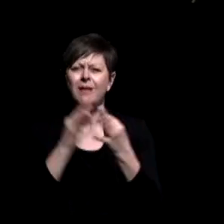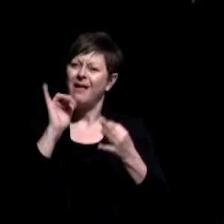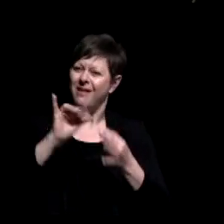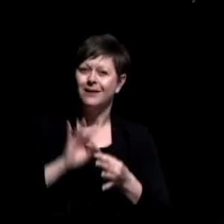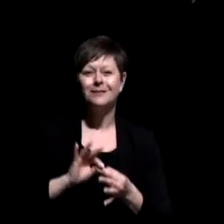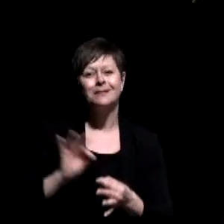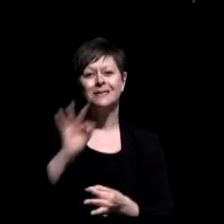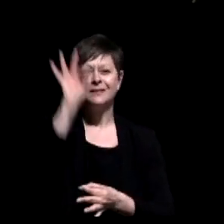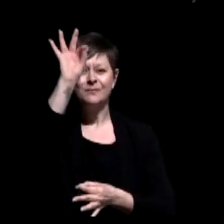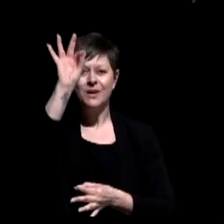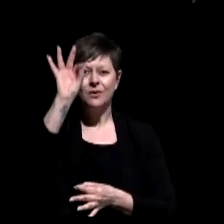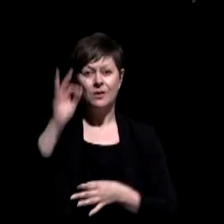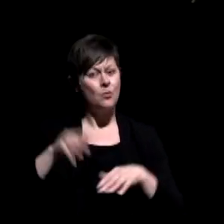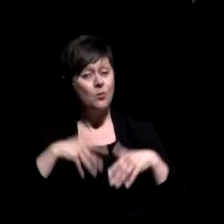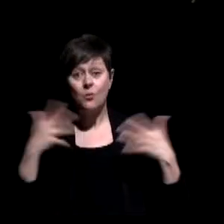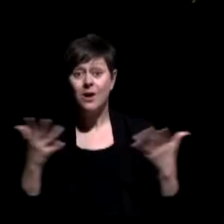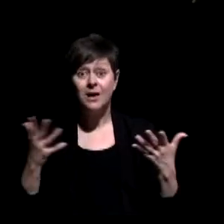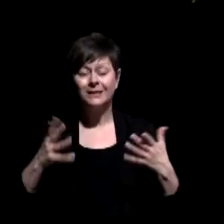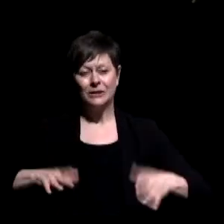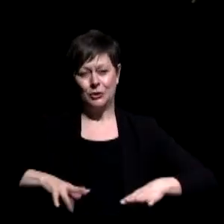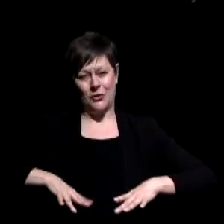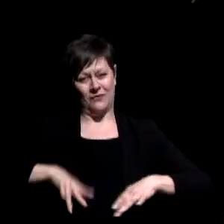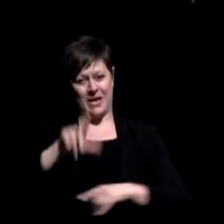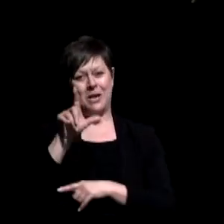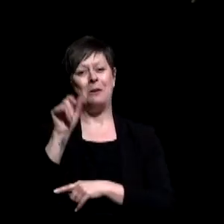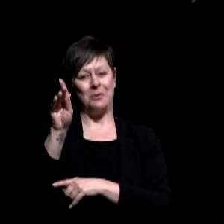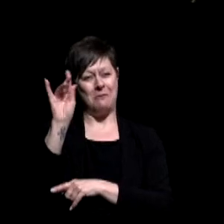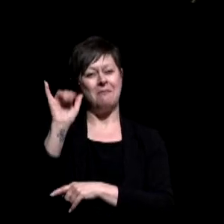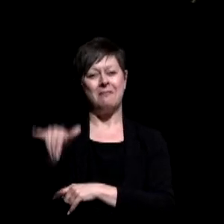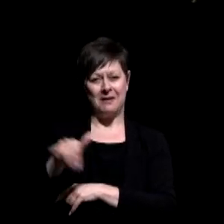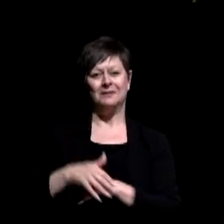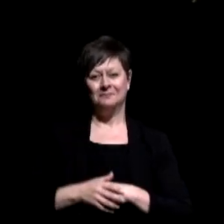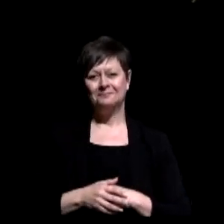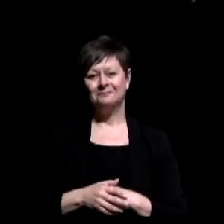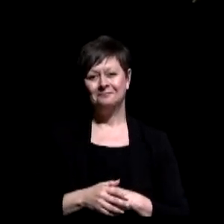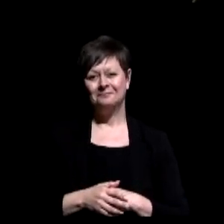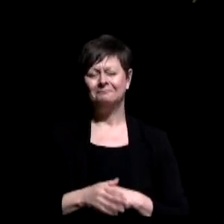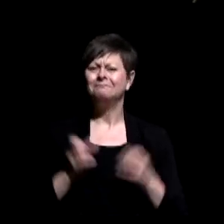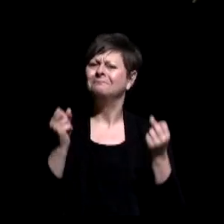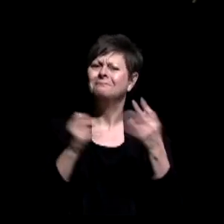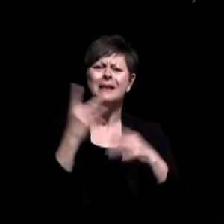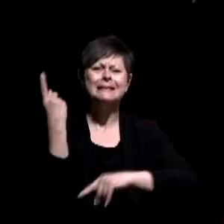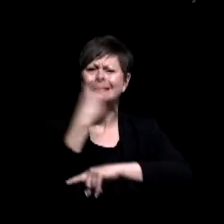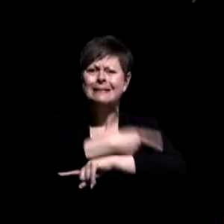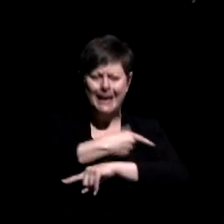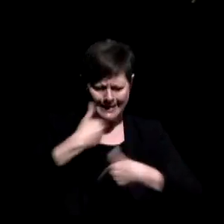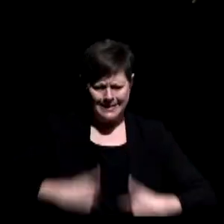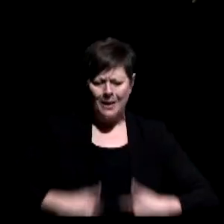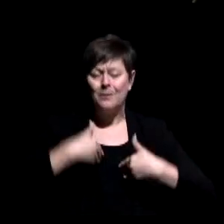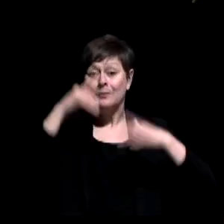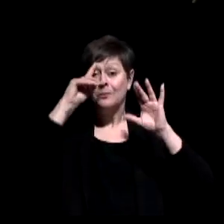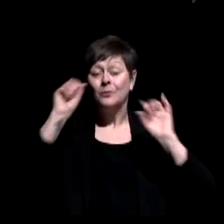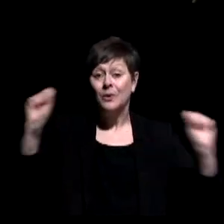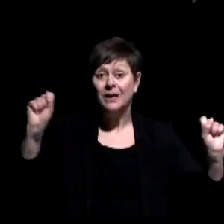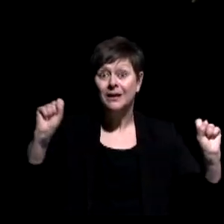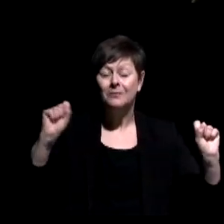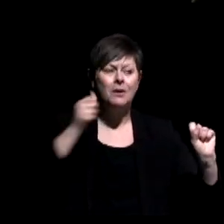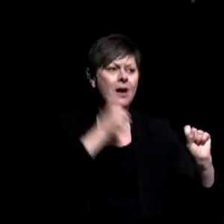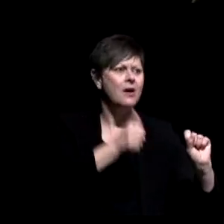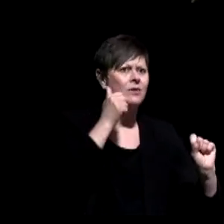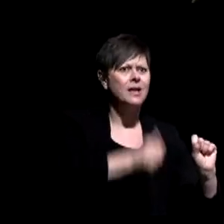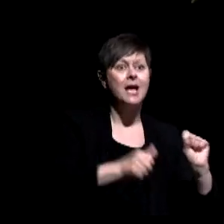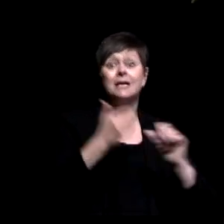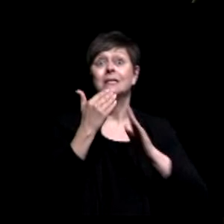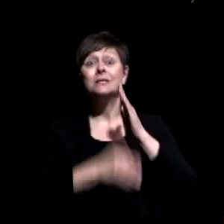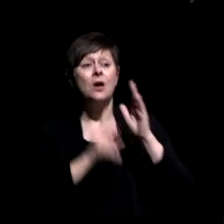is Newfoundland and Labrador. There are a lot of days as Premier of this province that stand out, some for good reasons,